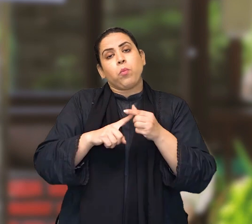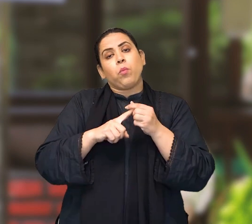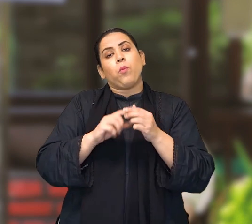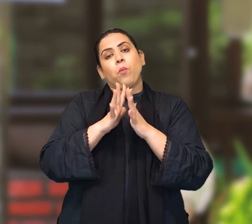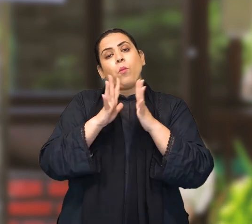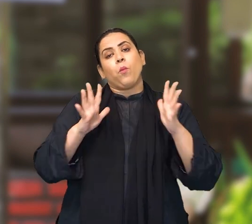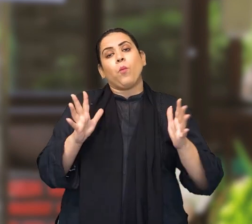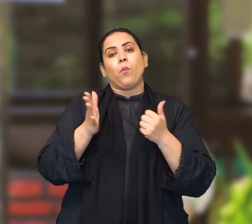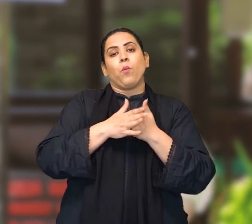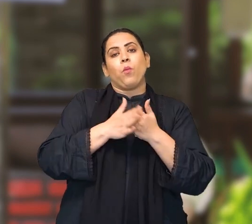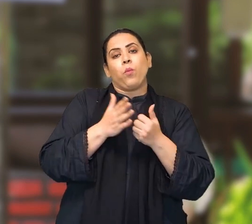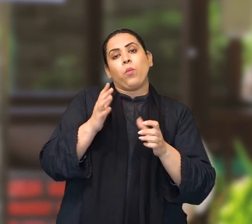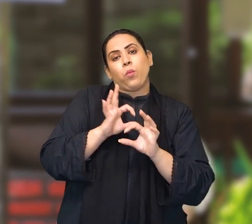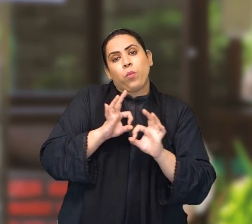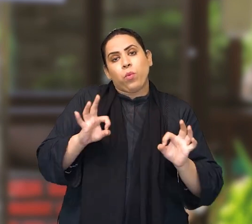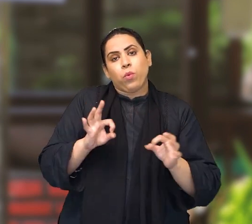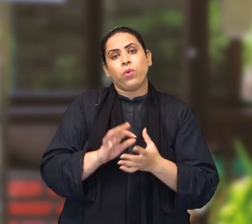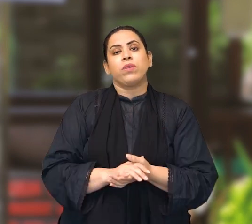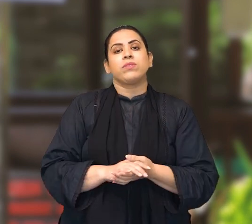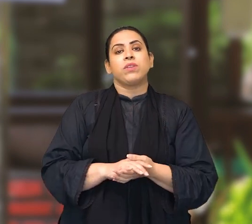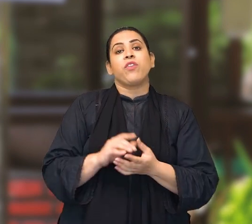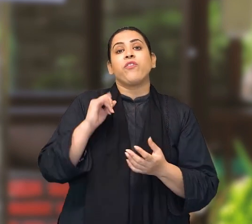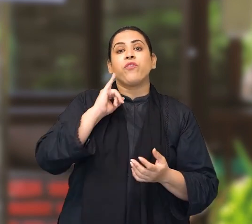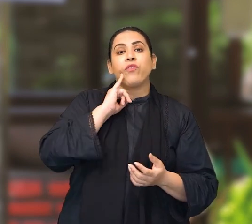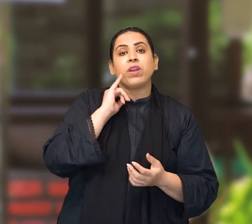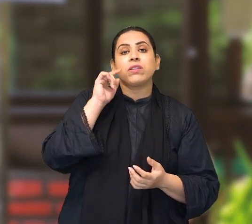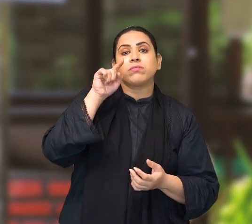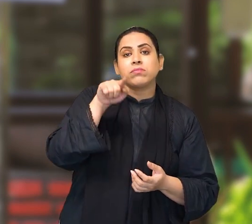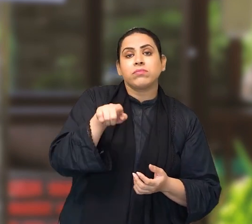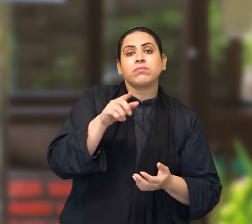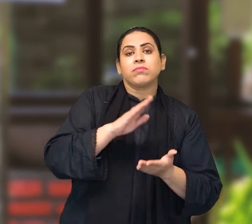beautiful weddings are done by when you